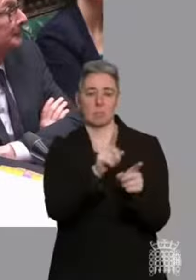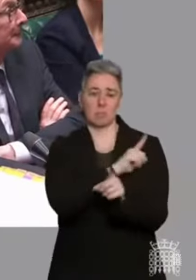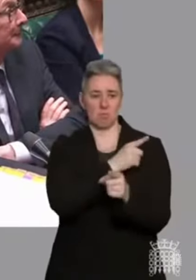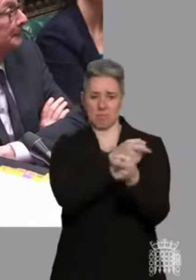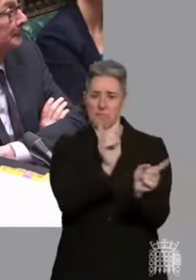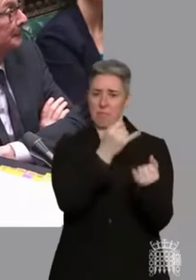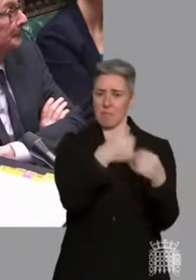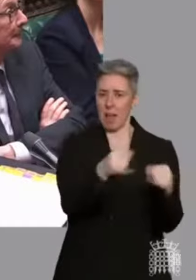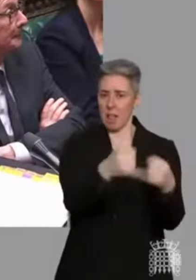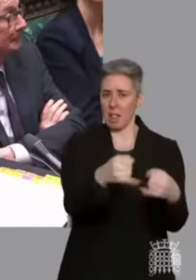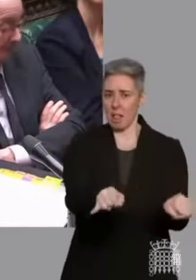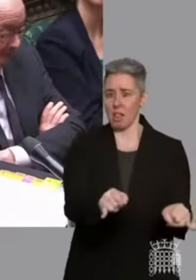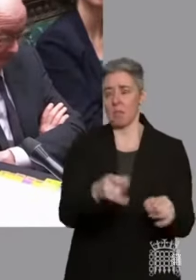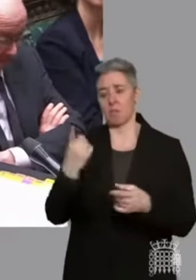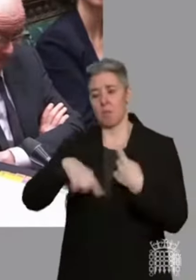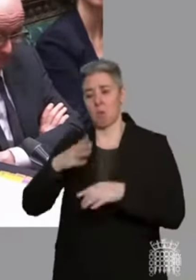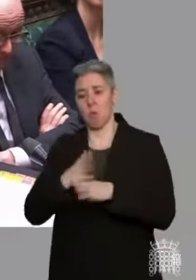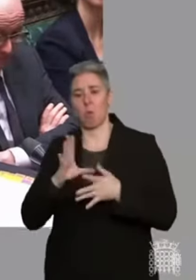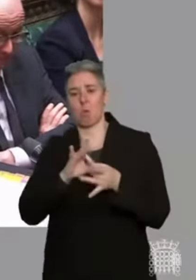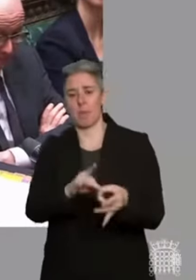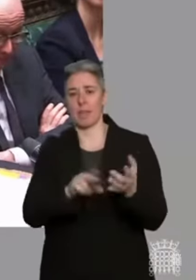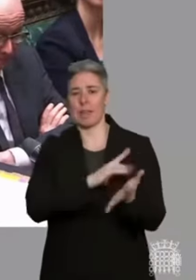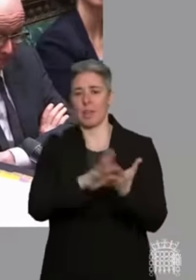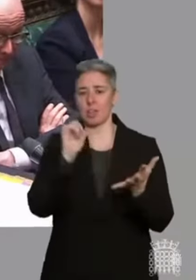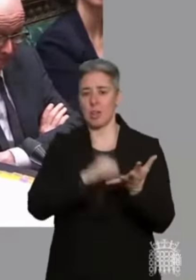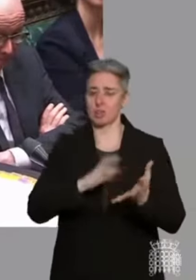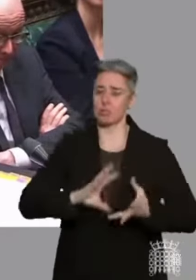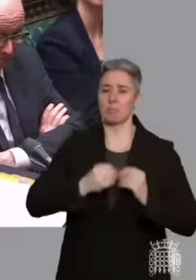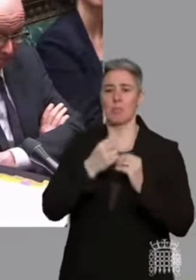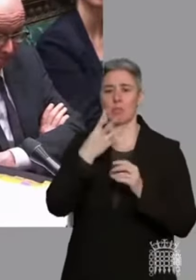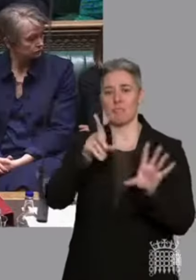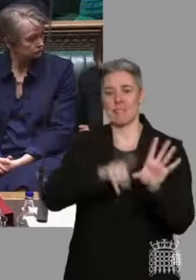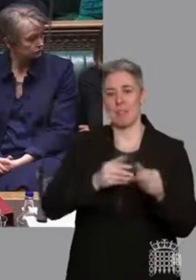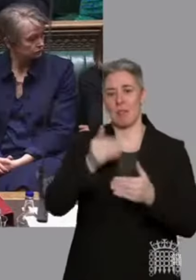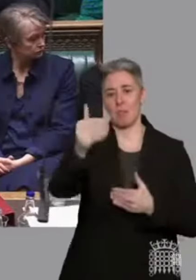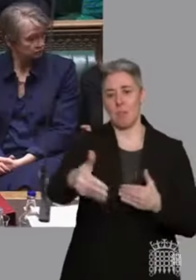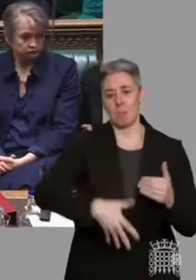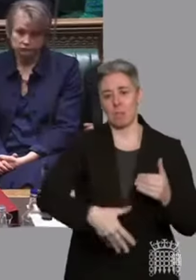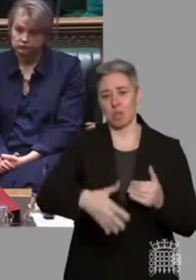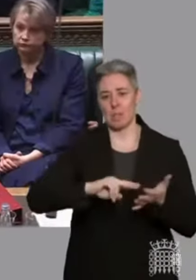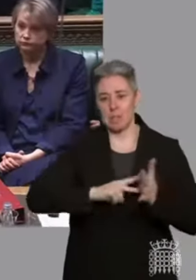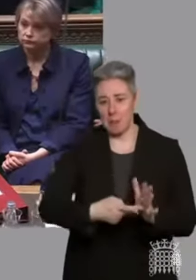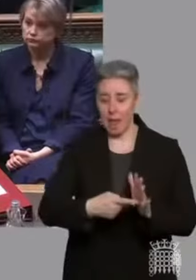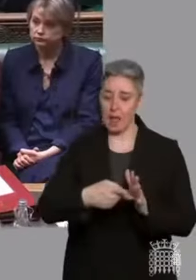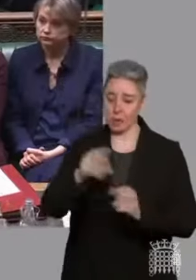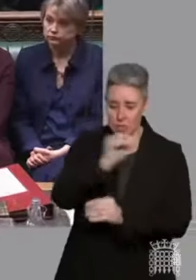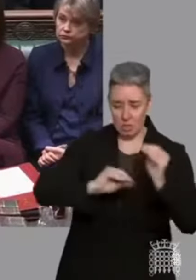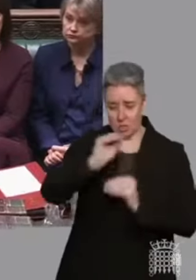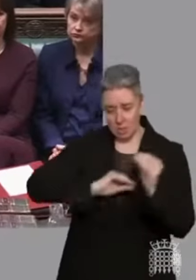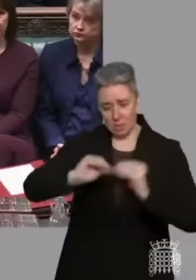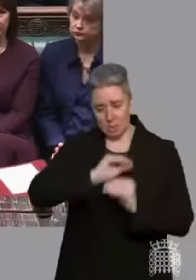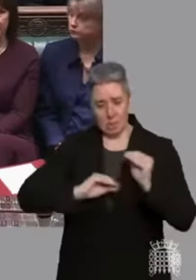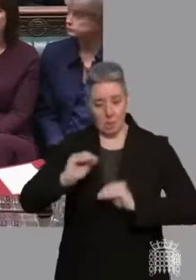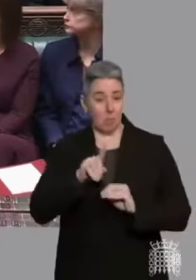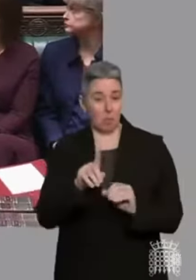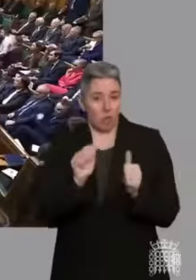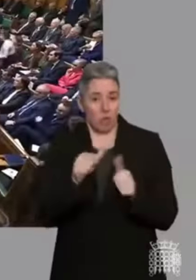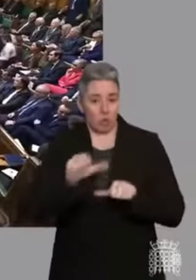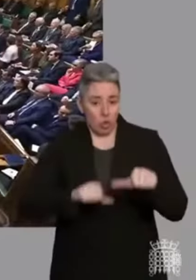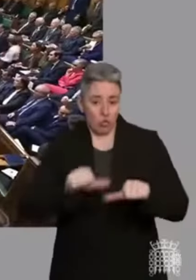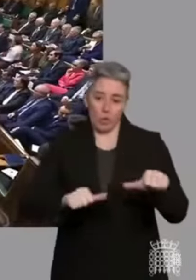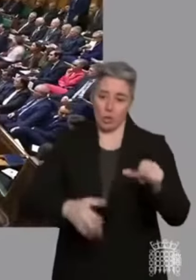is making good progress in improving services, including for his constituents. Final question, Michael Wheeler. Mr.